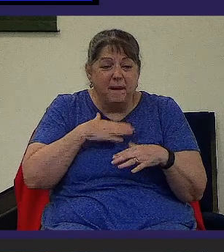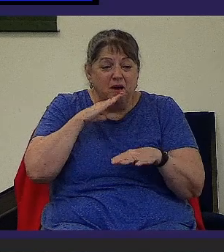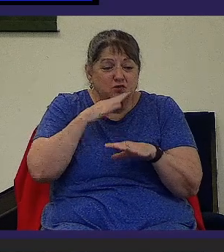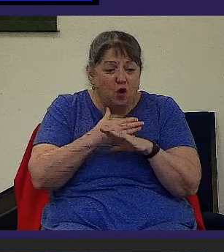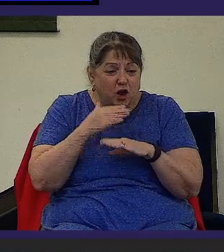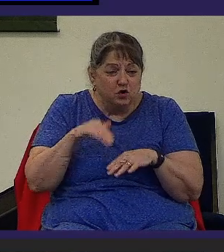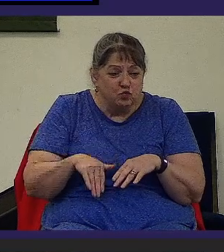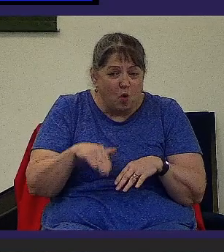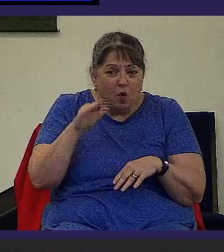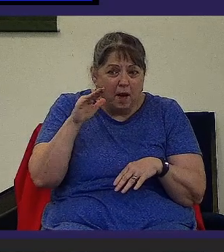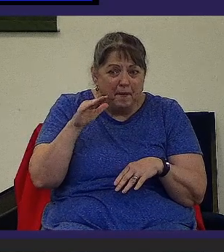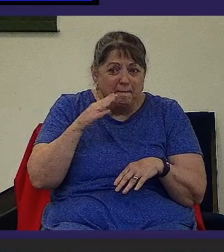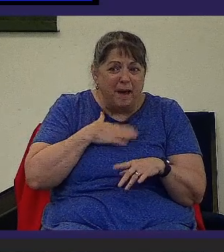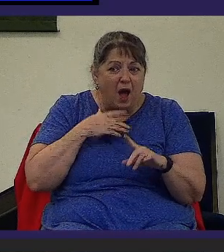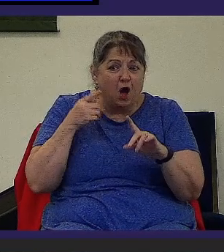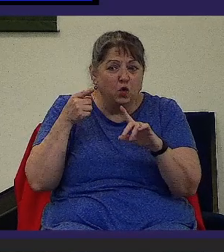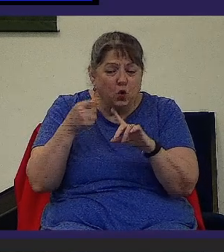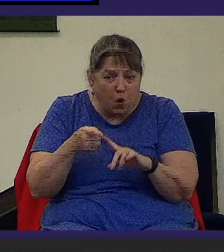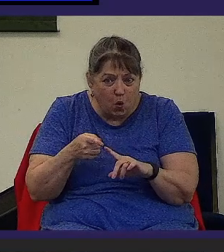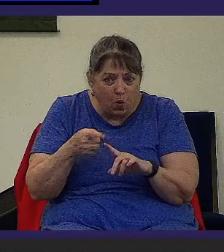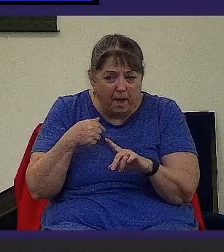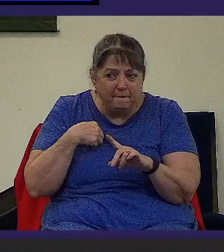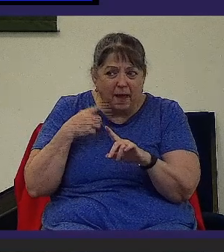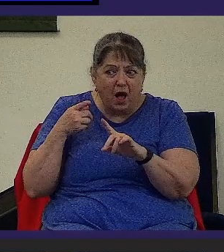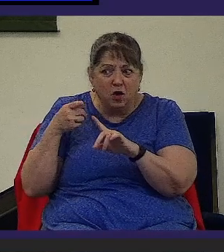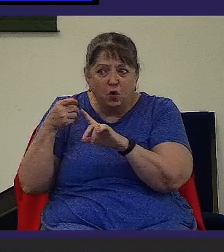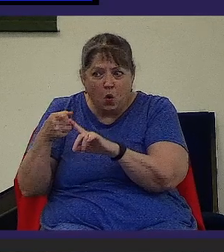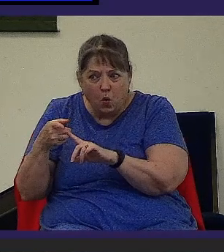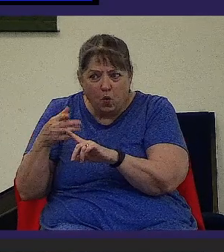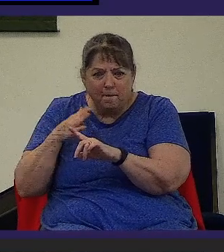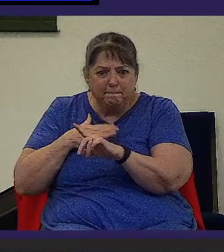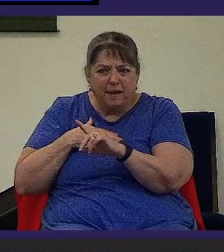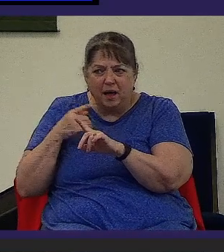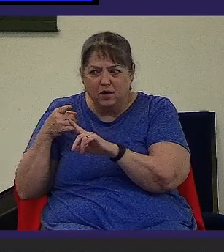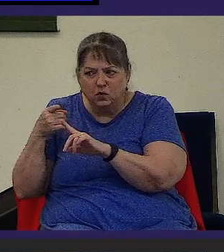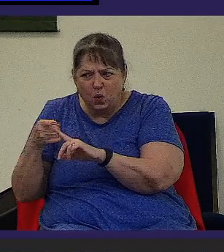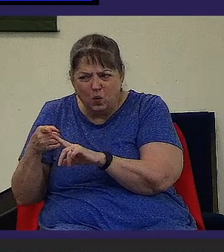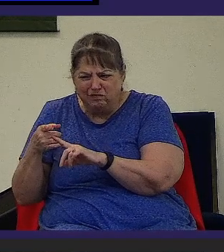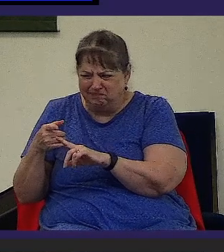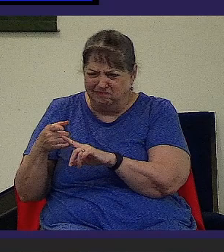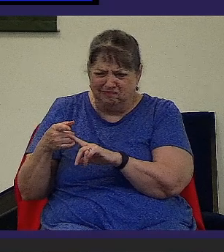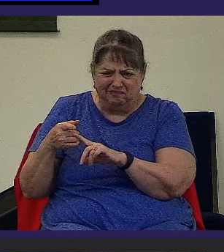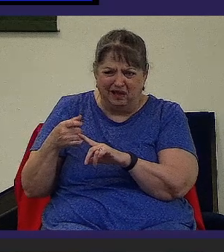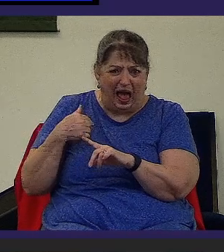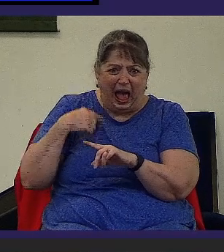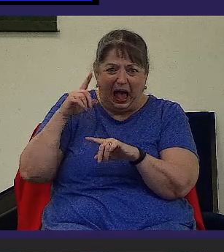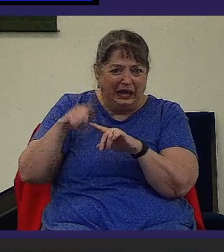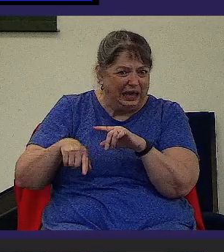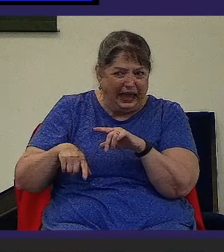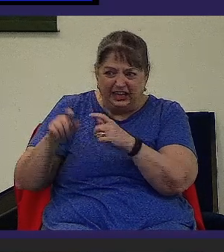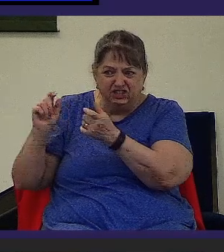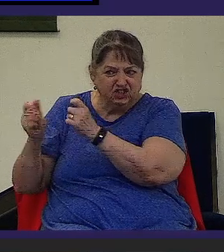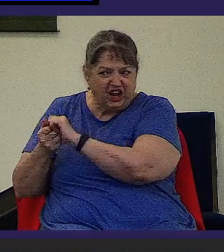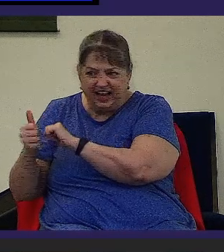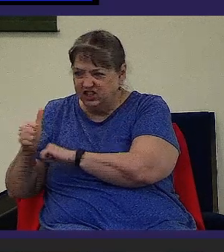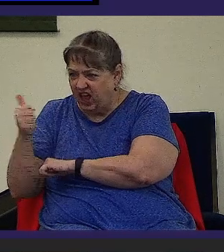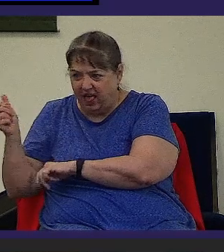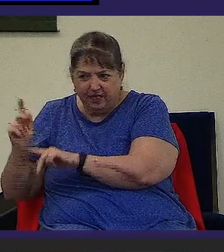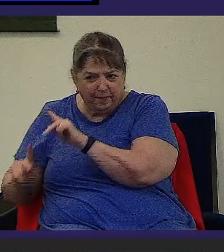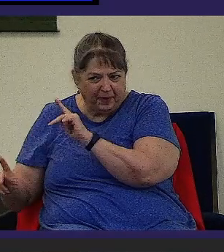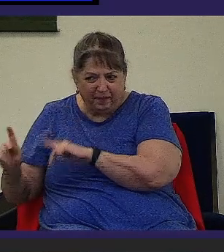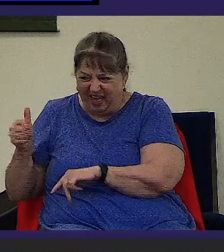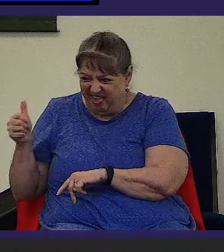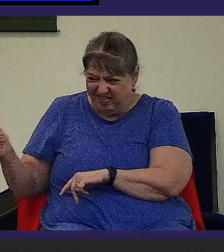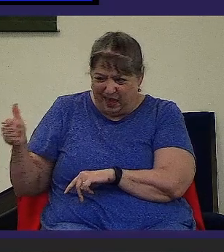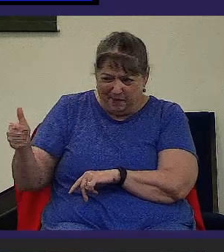when she grows up my goal is for my husband to be a dynamic man of god but that is an unhealthy goal because the children or your husband